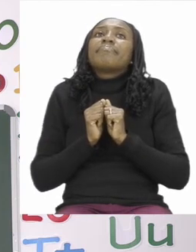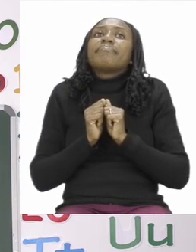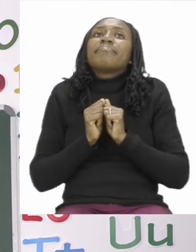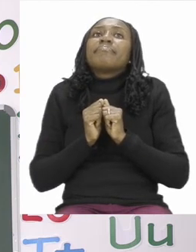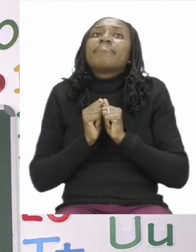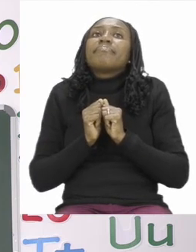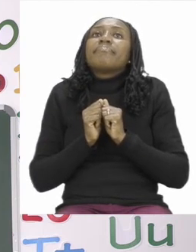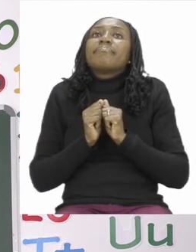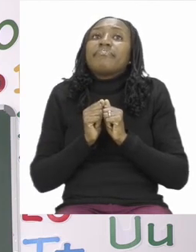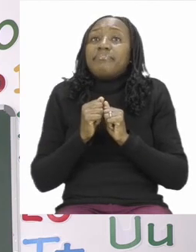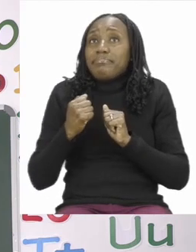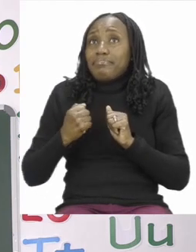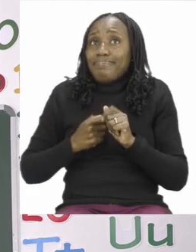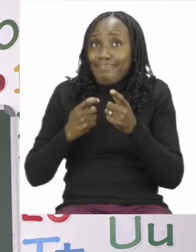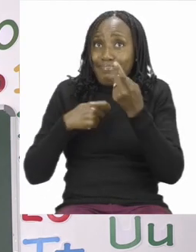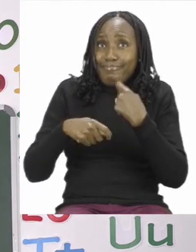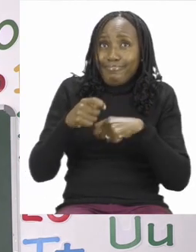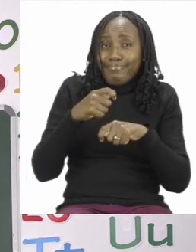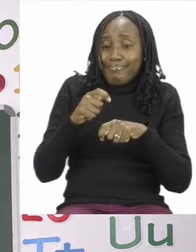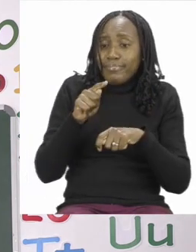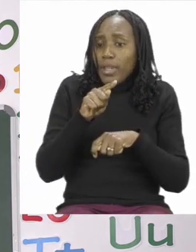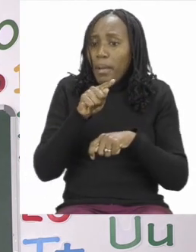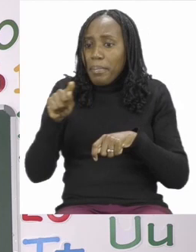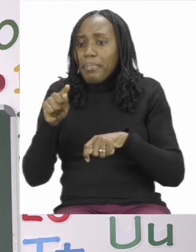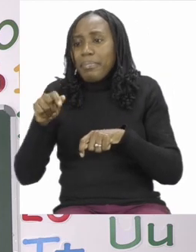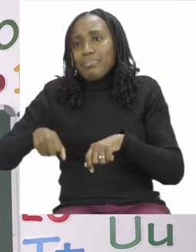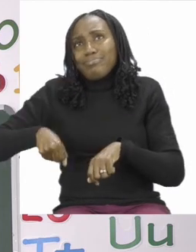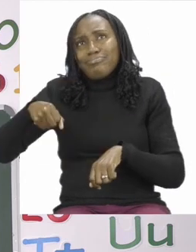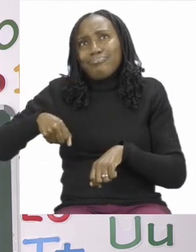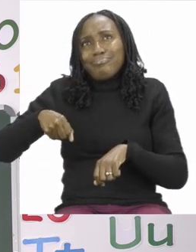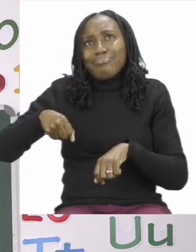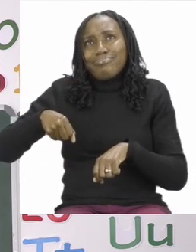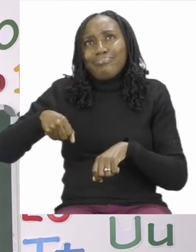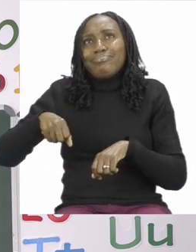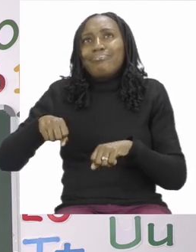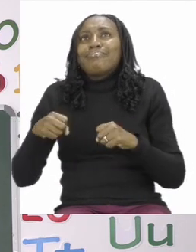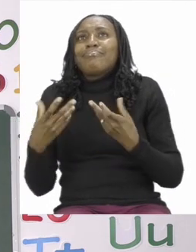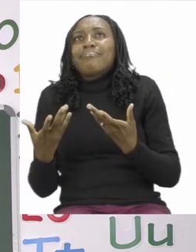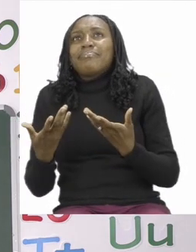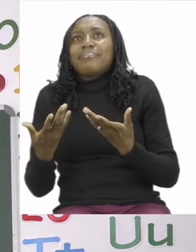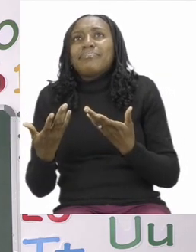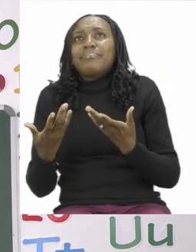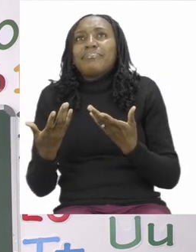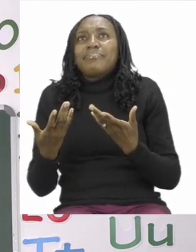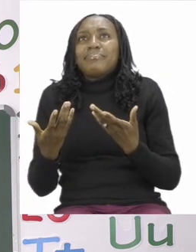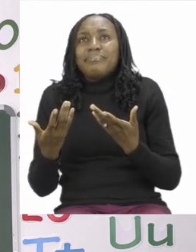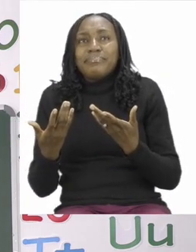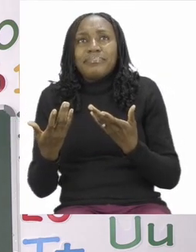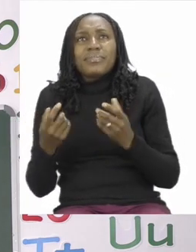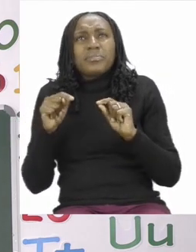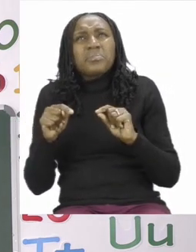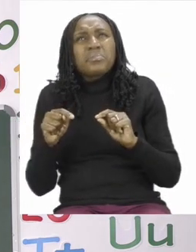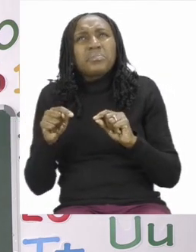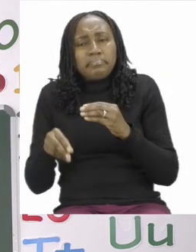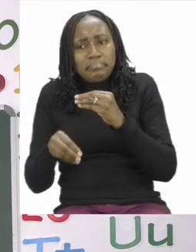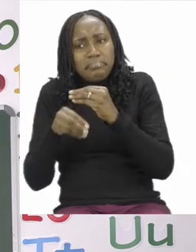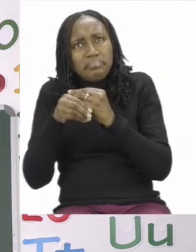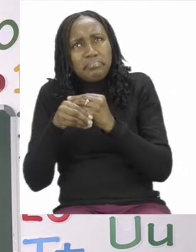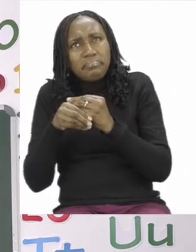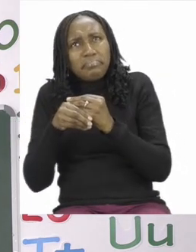he sold dash bags. Now, in this case, are we going to add,